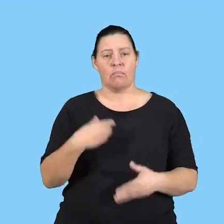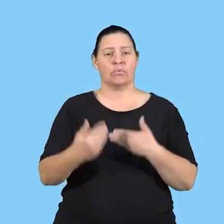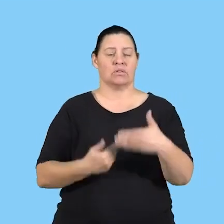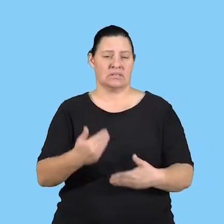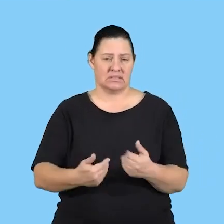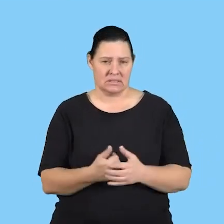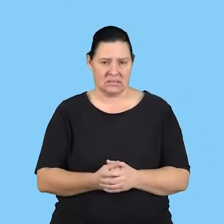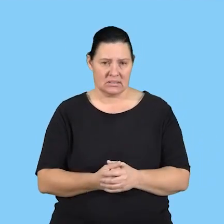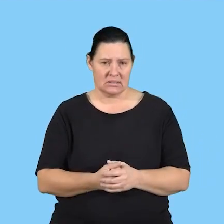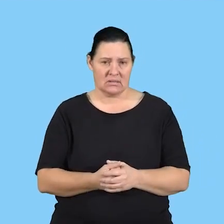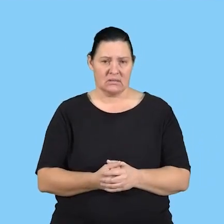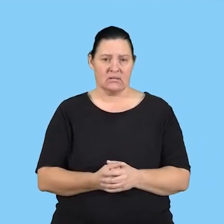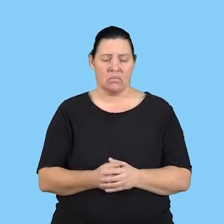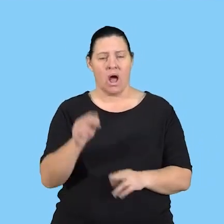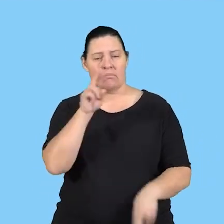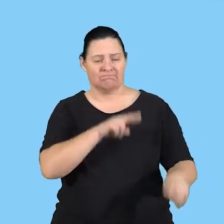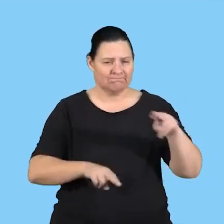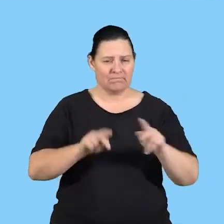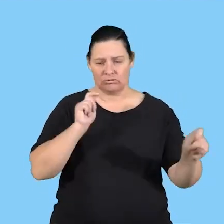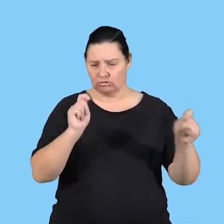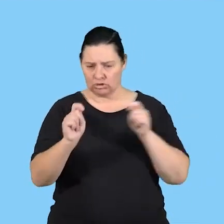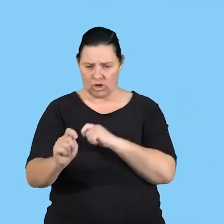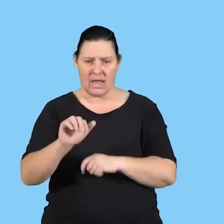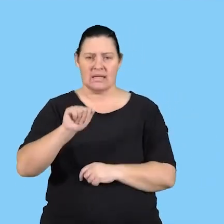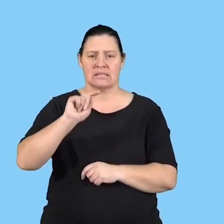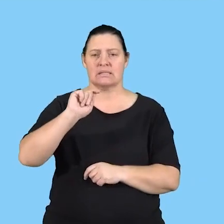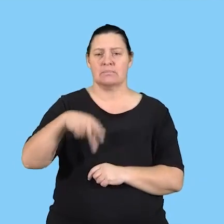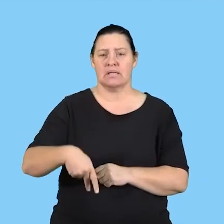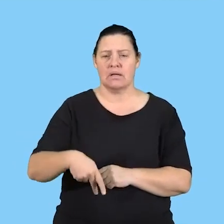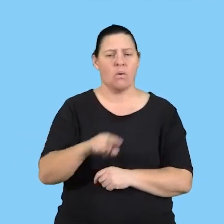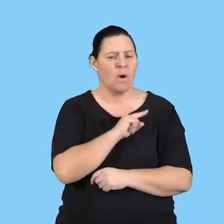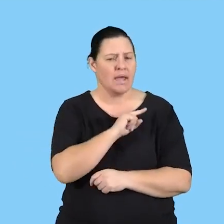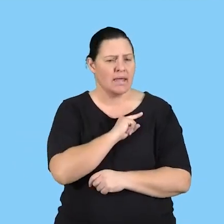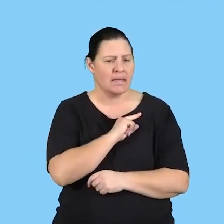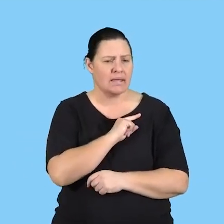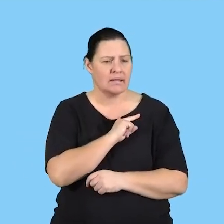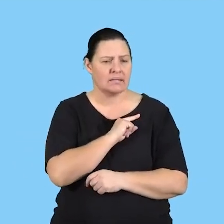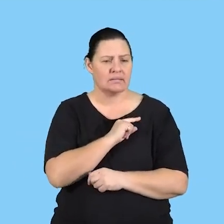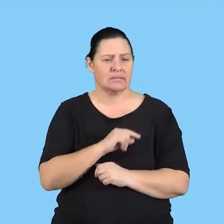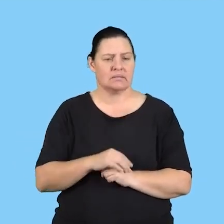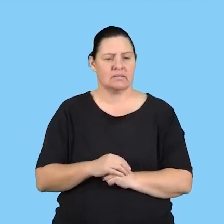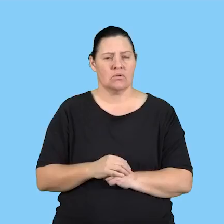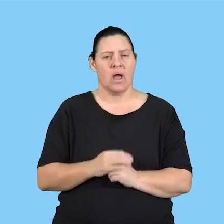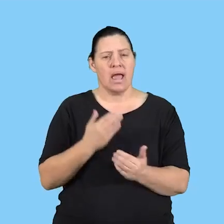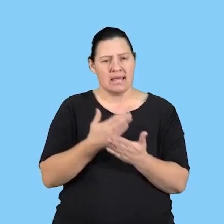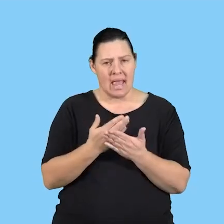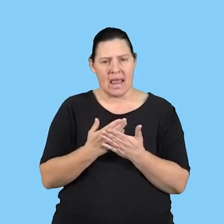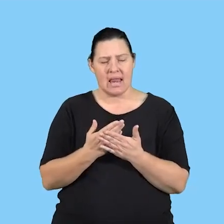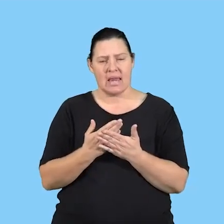this process of revising these ATPs was in order